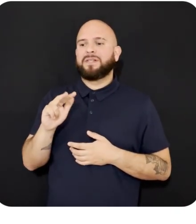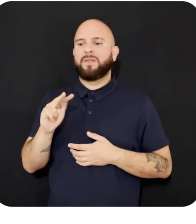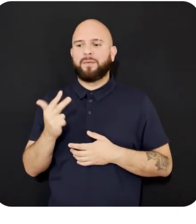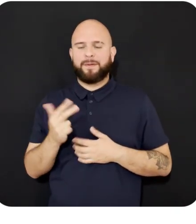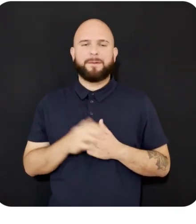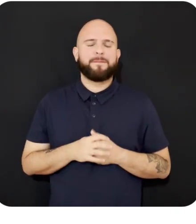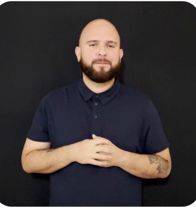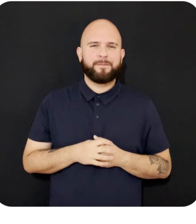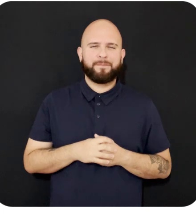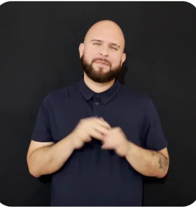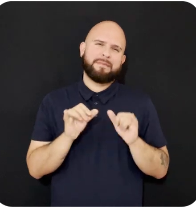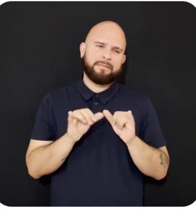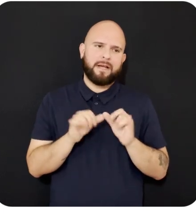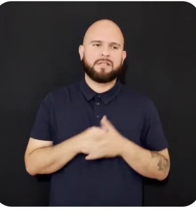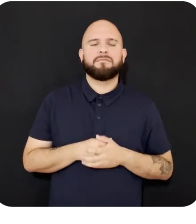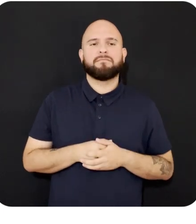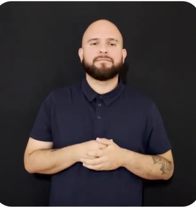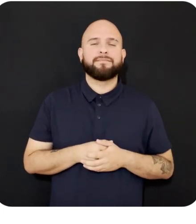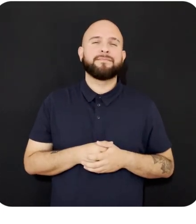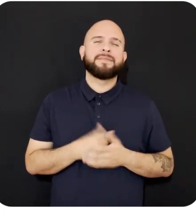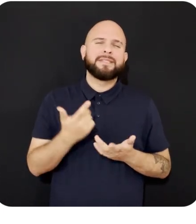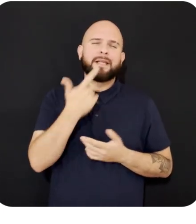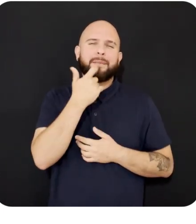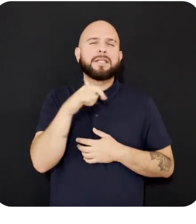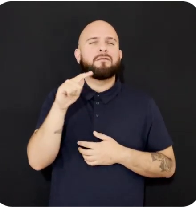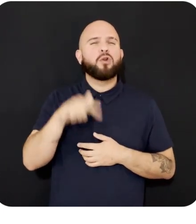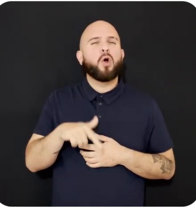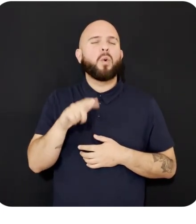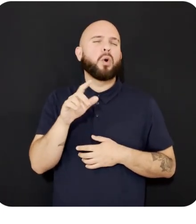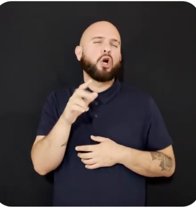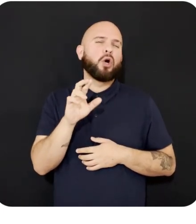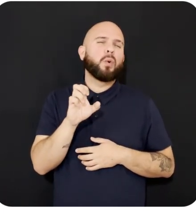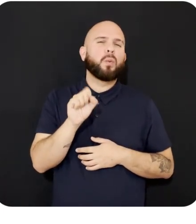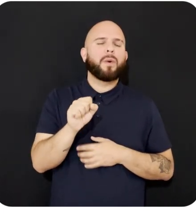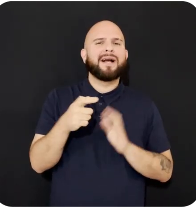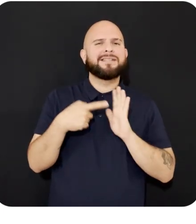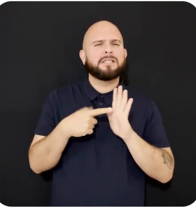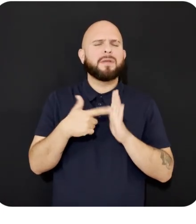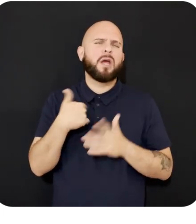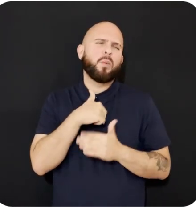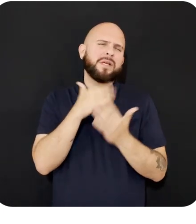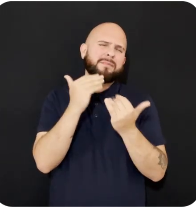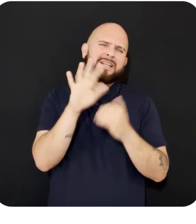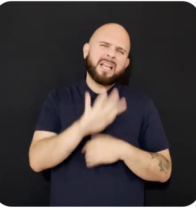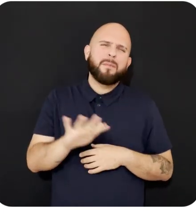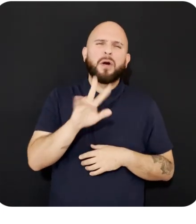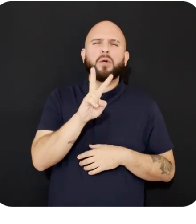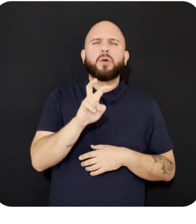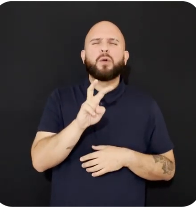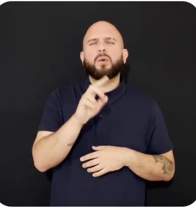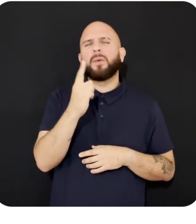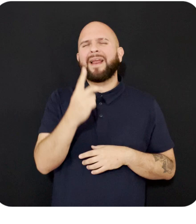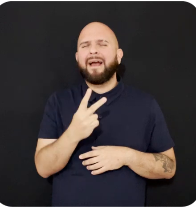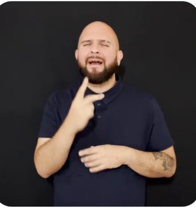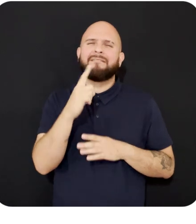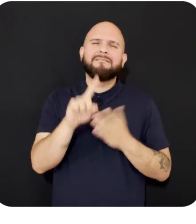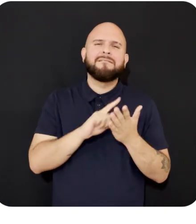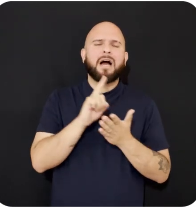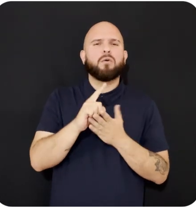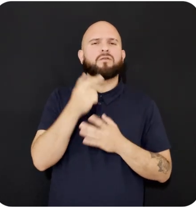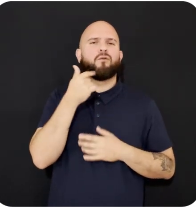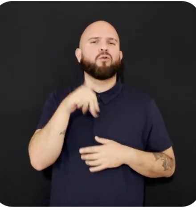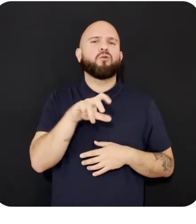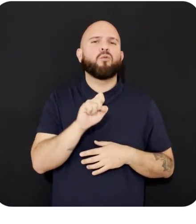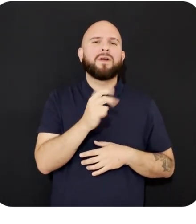size. Owing primarily to the lower resolution display, we expect roughly 2.5 hours of playtime on the Quest